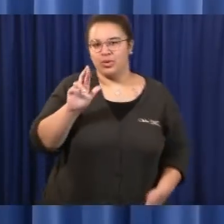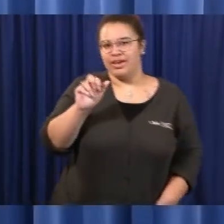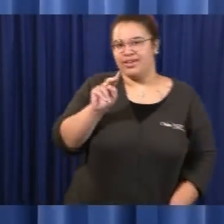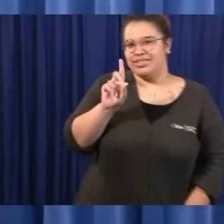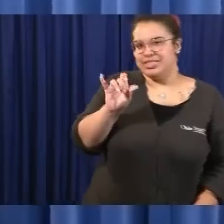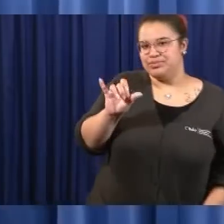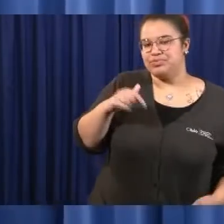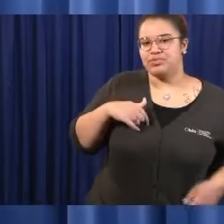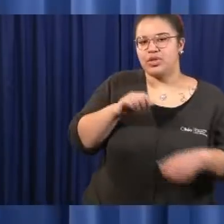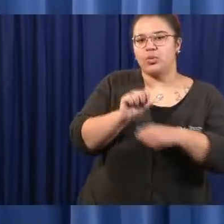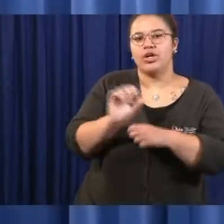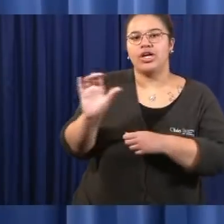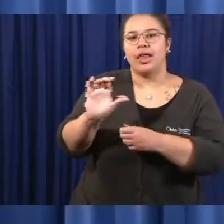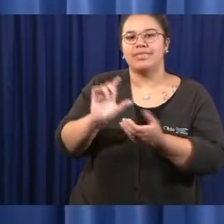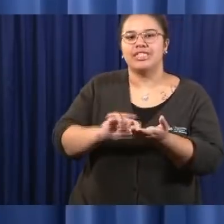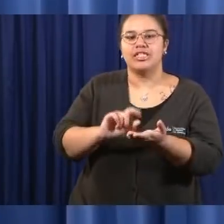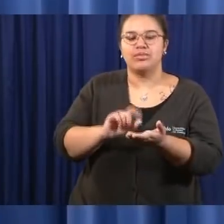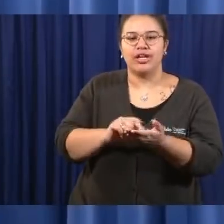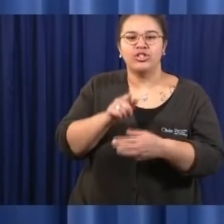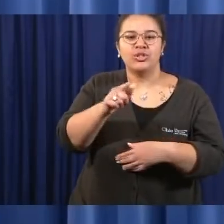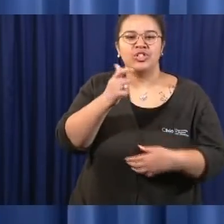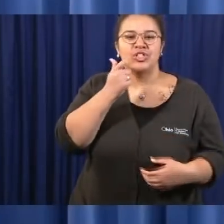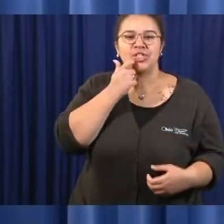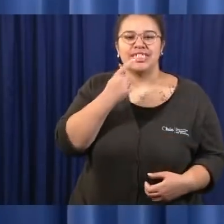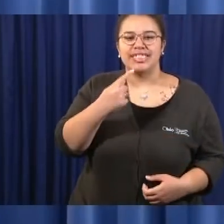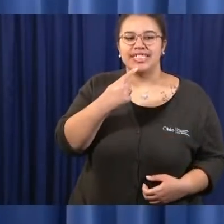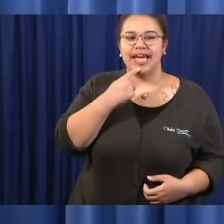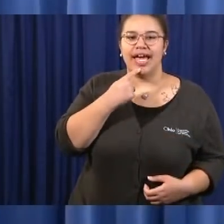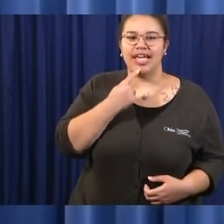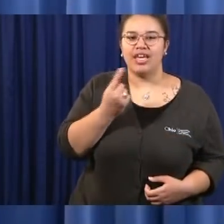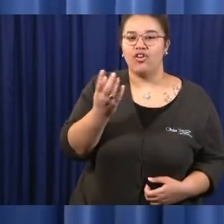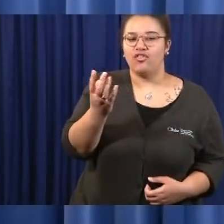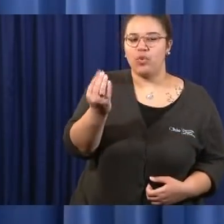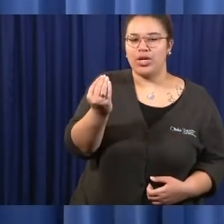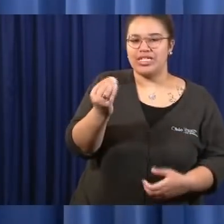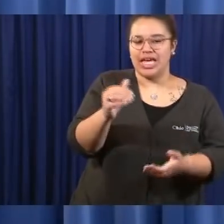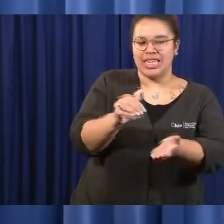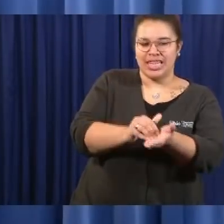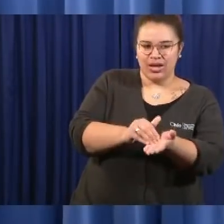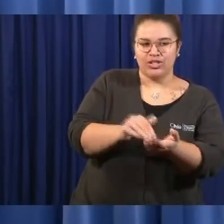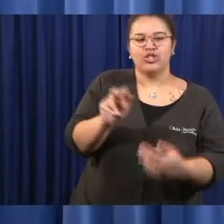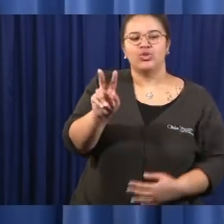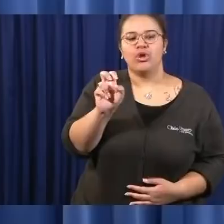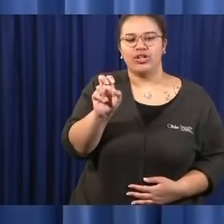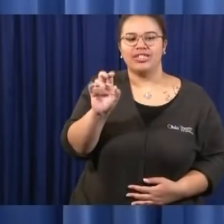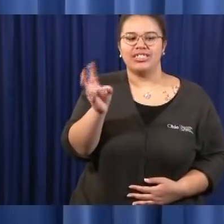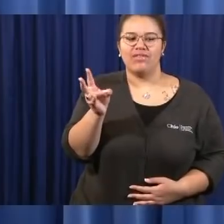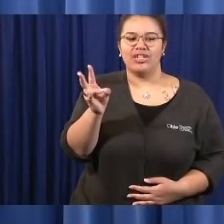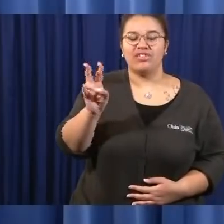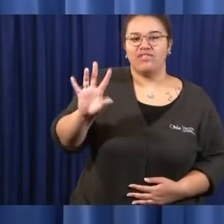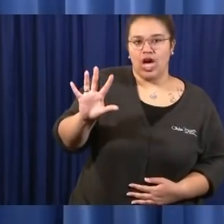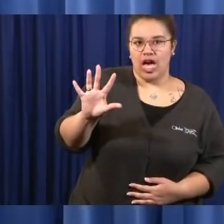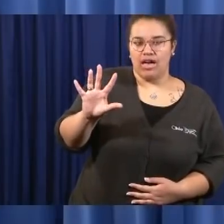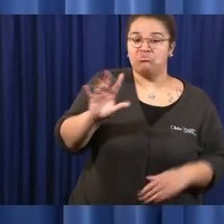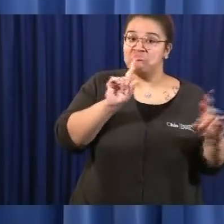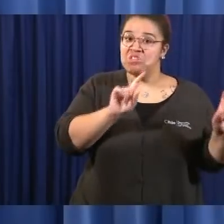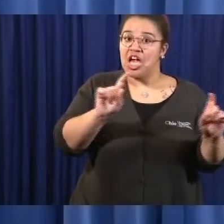of 14,275 tests a day. Yet you're only doing slightly more than half that